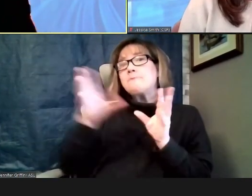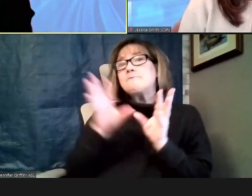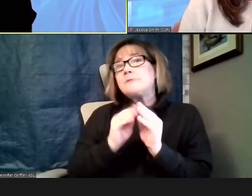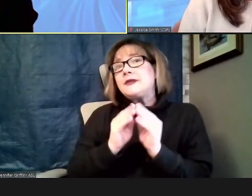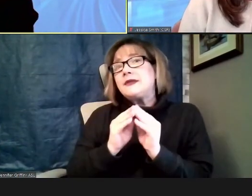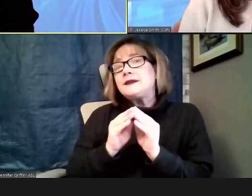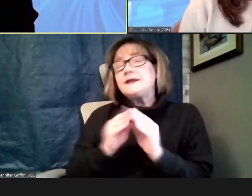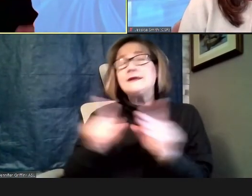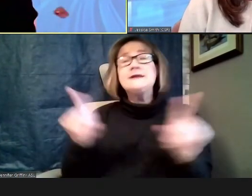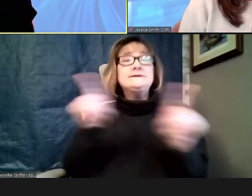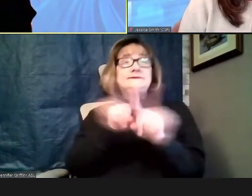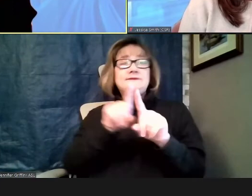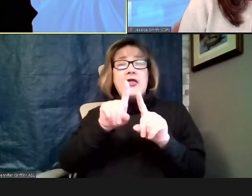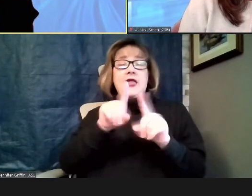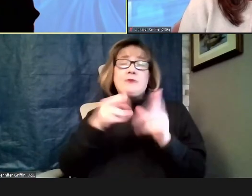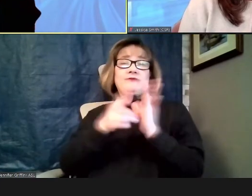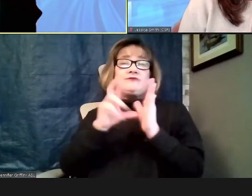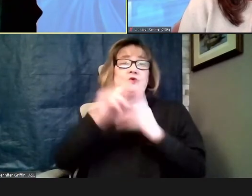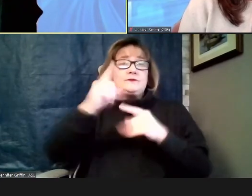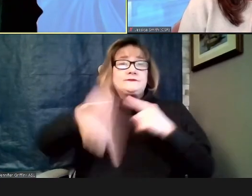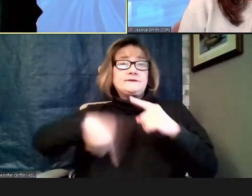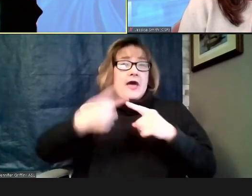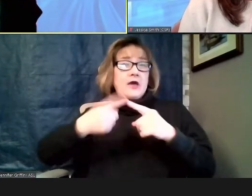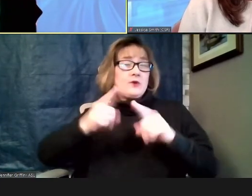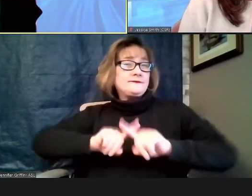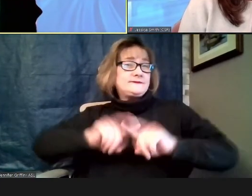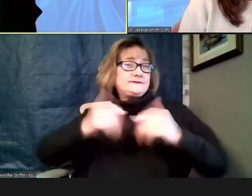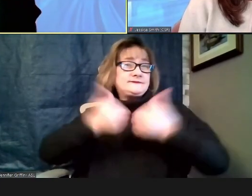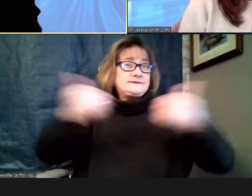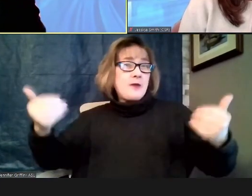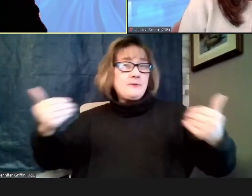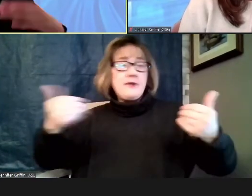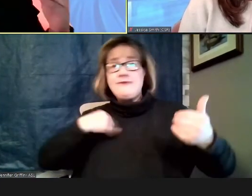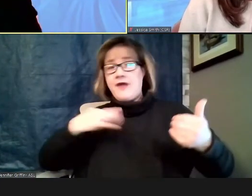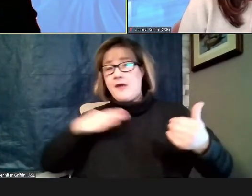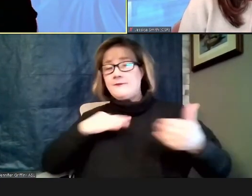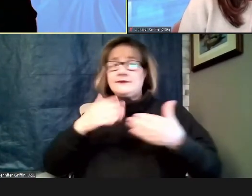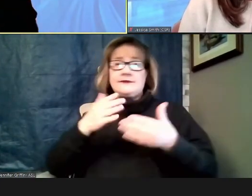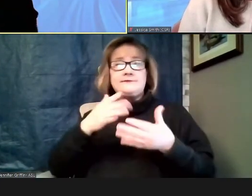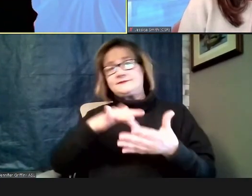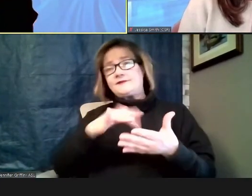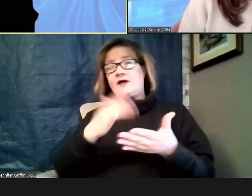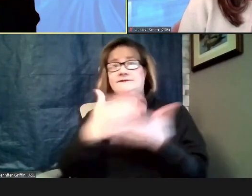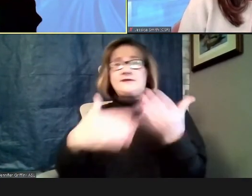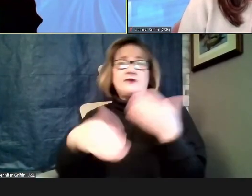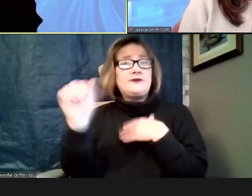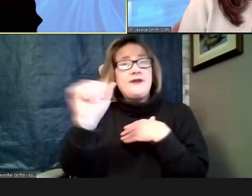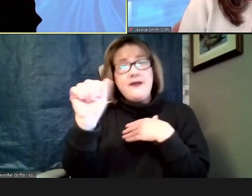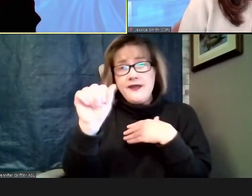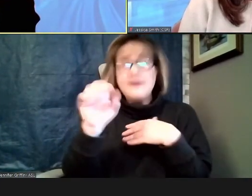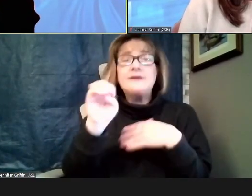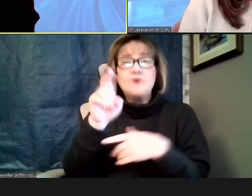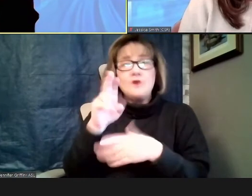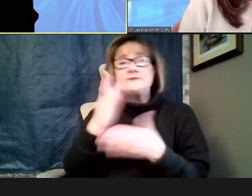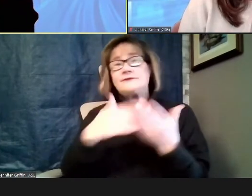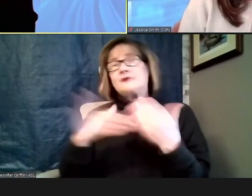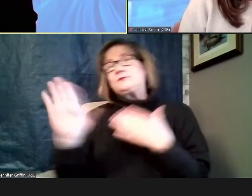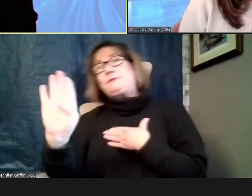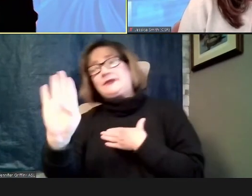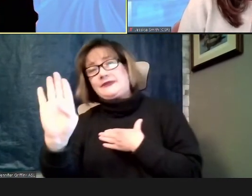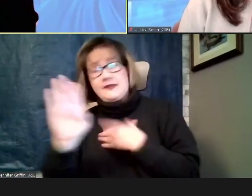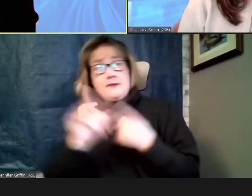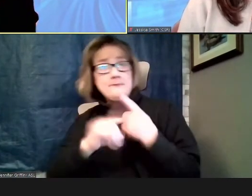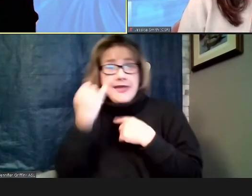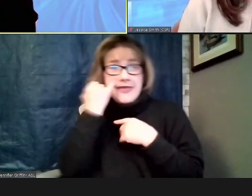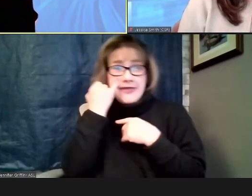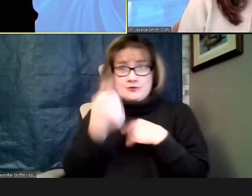review cycle and a separate meeting, you have an application in study section A, you can be an ECR in study section B. But if you have an